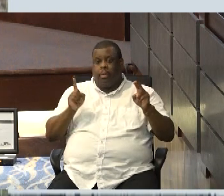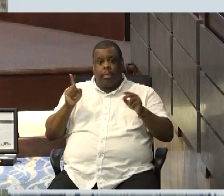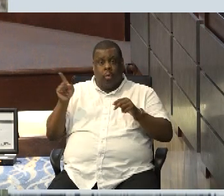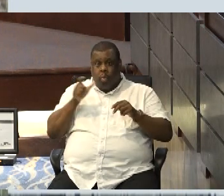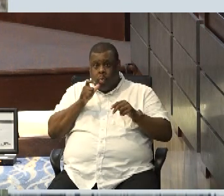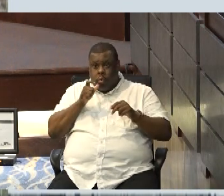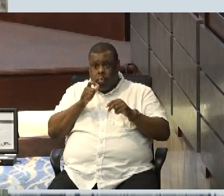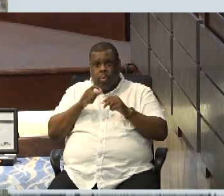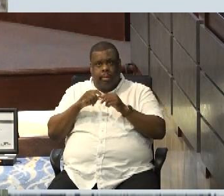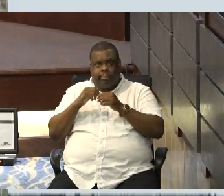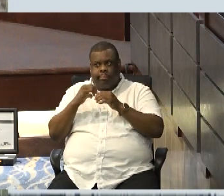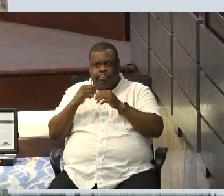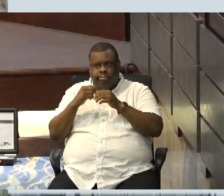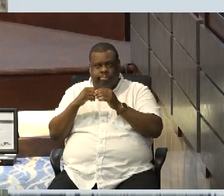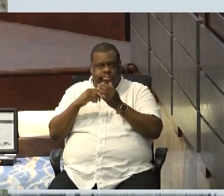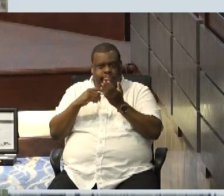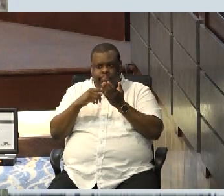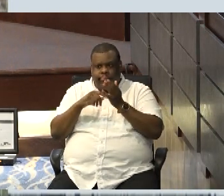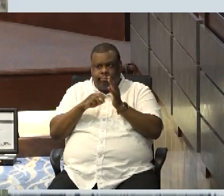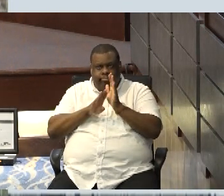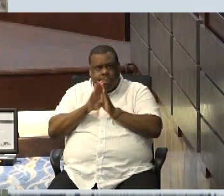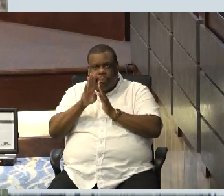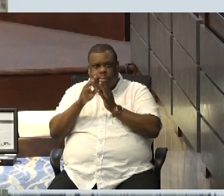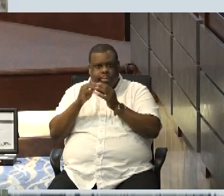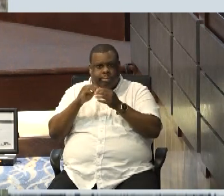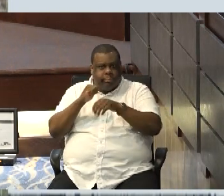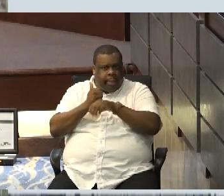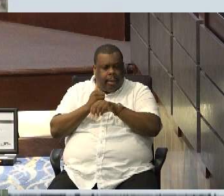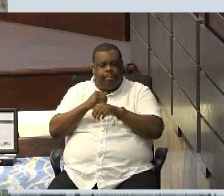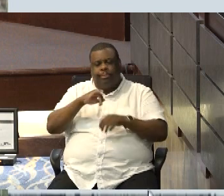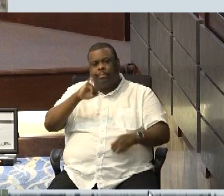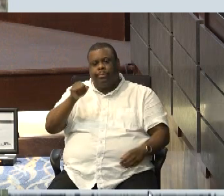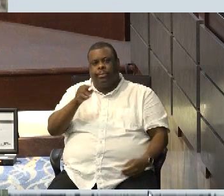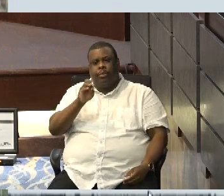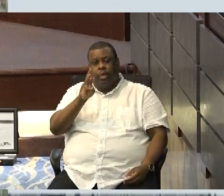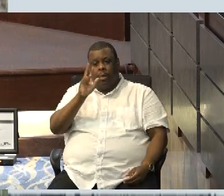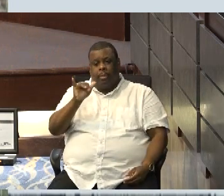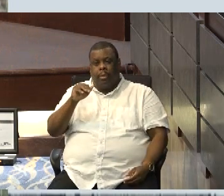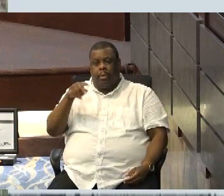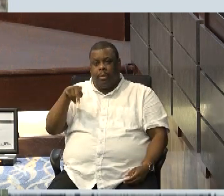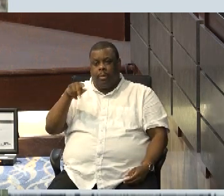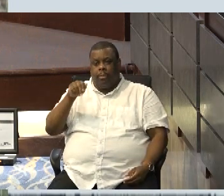to anticipate the questions and bring them all together in one seamless interface.